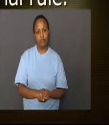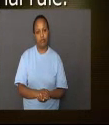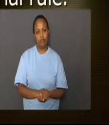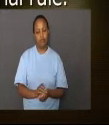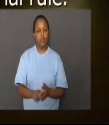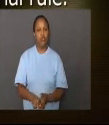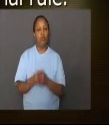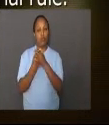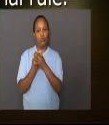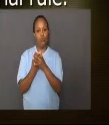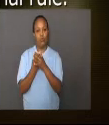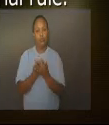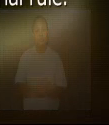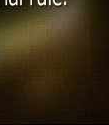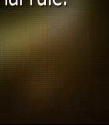Begin.